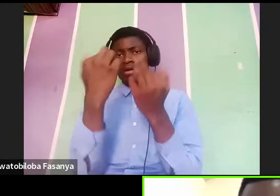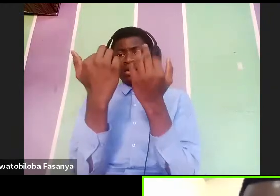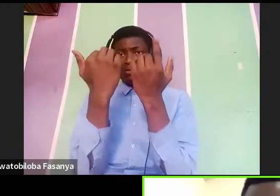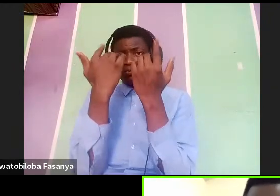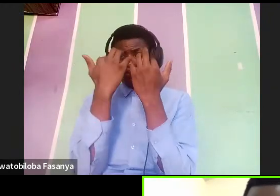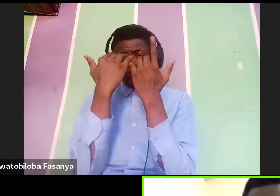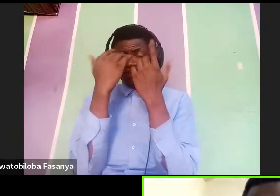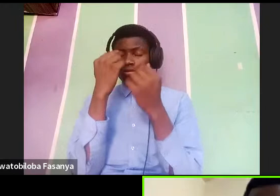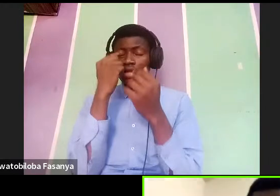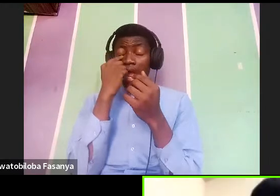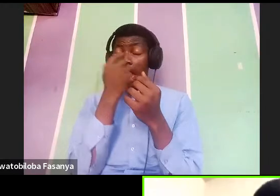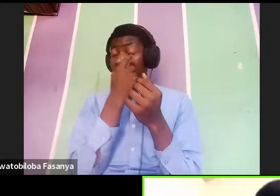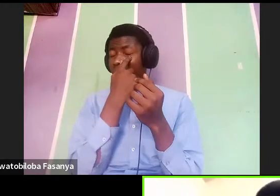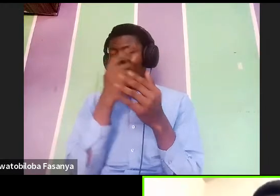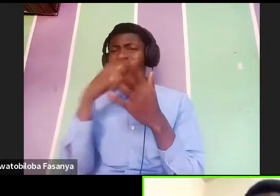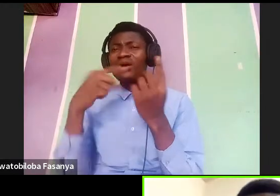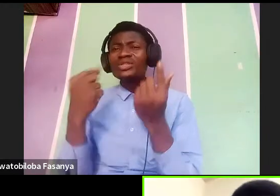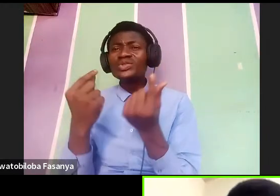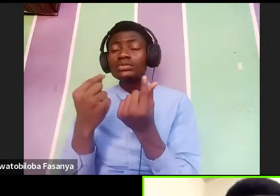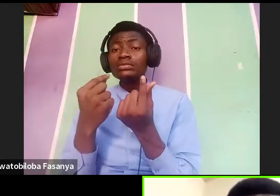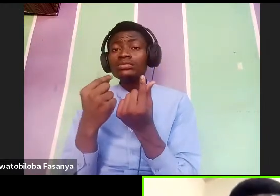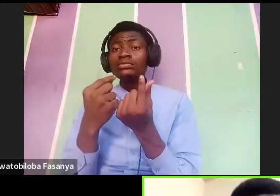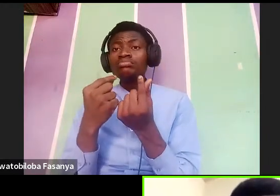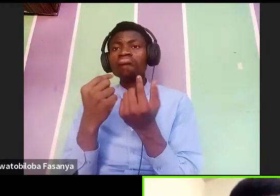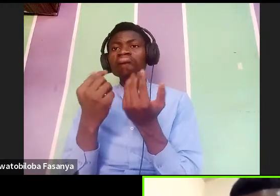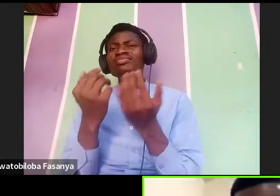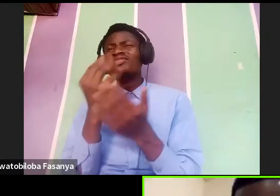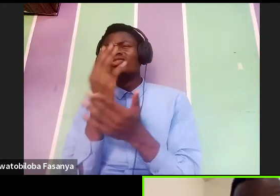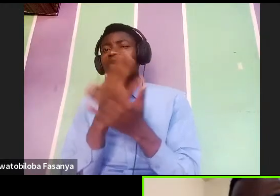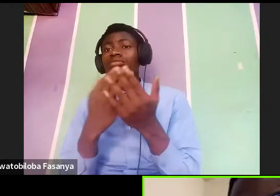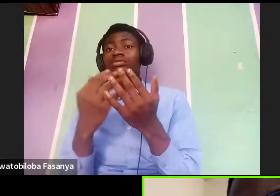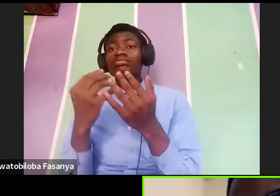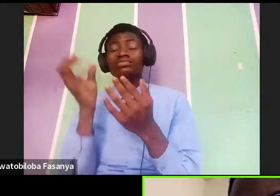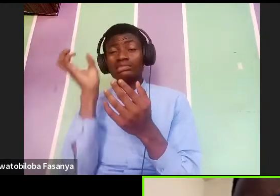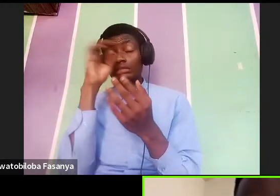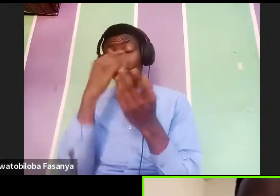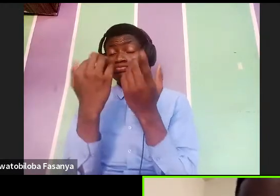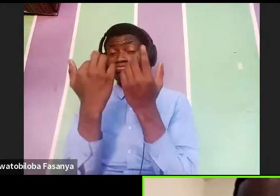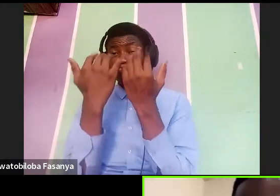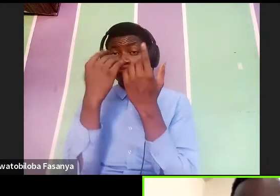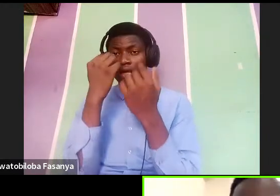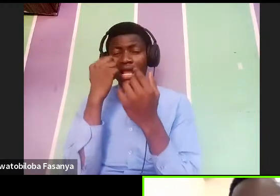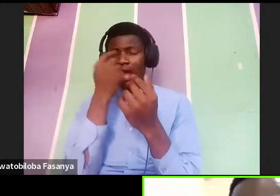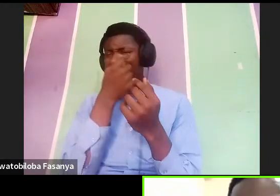Washing the eyes or bathing the eyes in very clean water. So